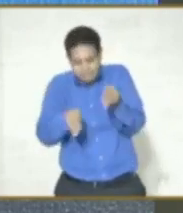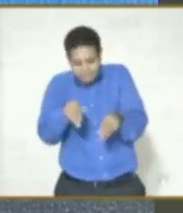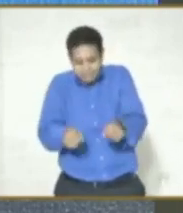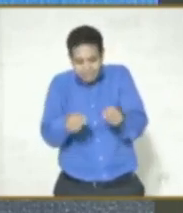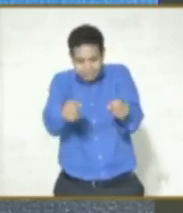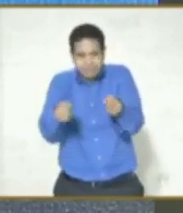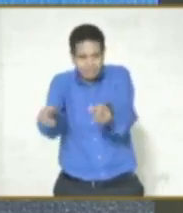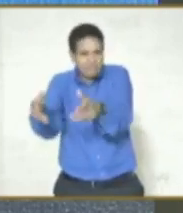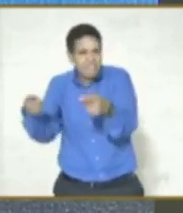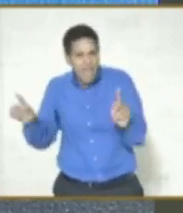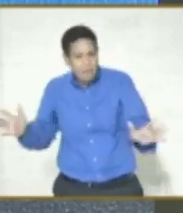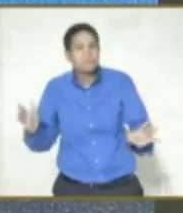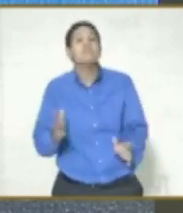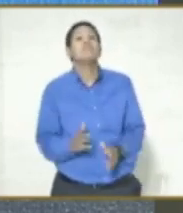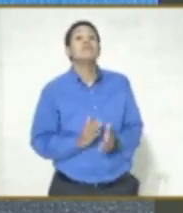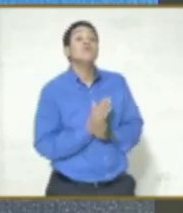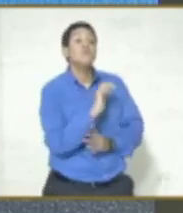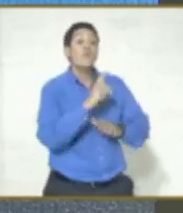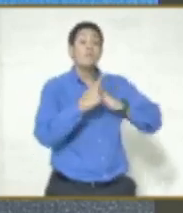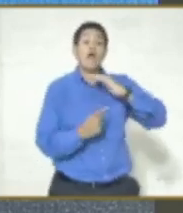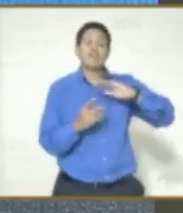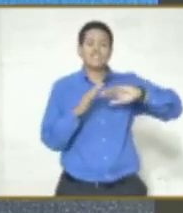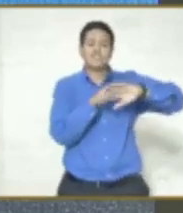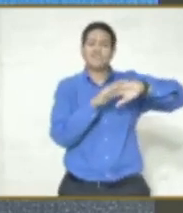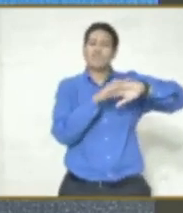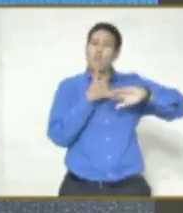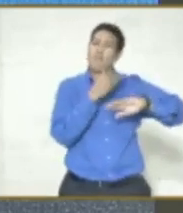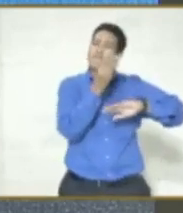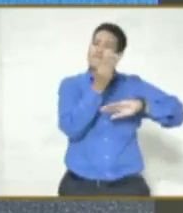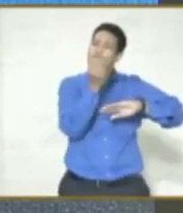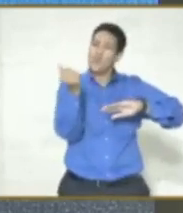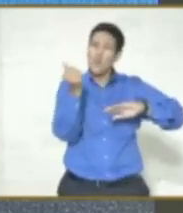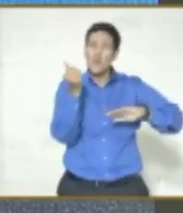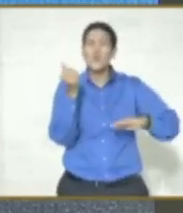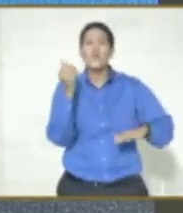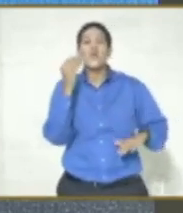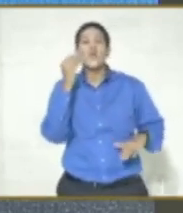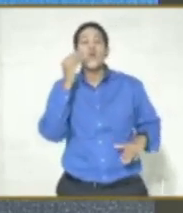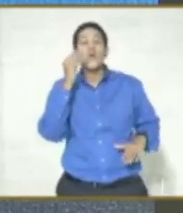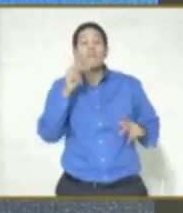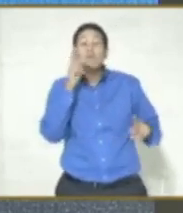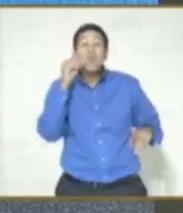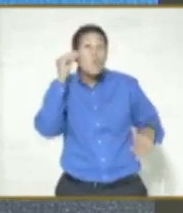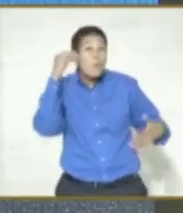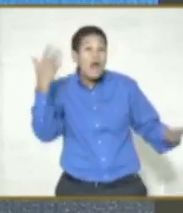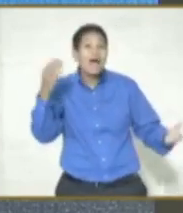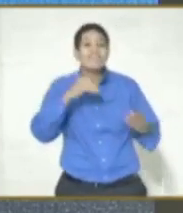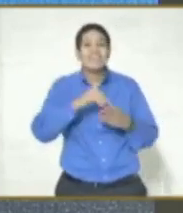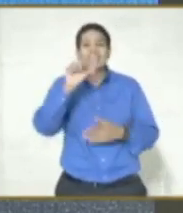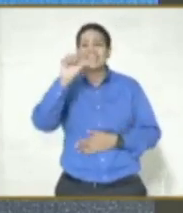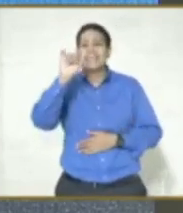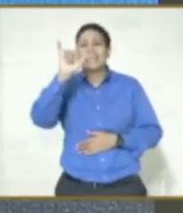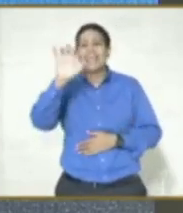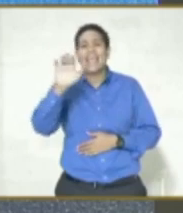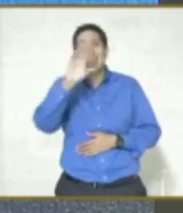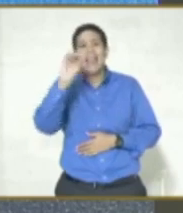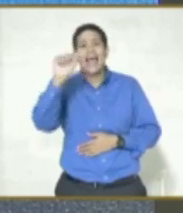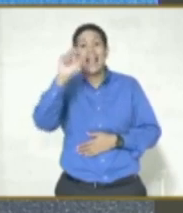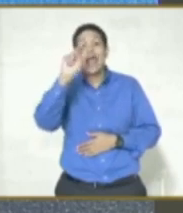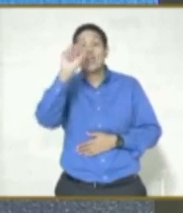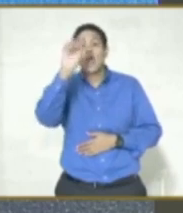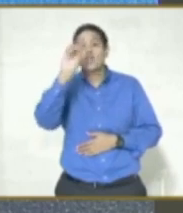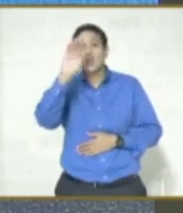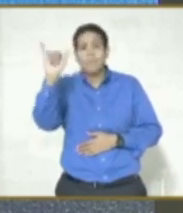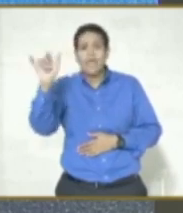other areas throughout the parish, we have a few such homeless persons in Gale and some in Another Bay who are also fed. What we do, we